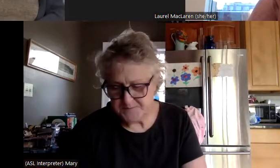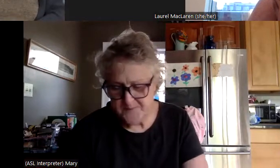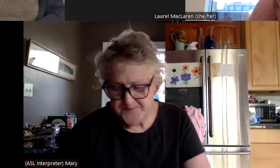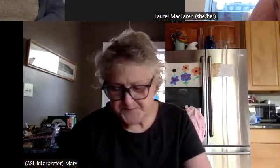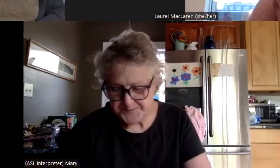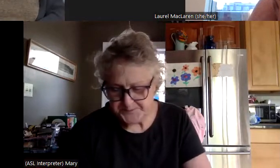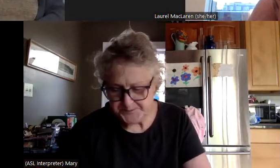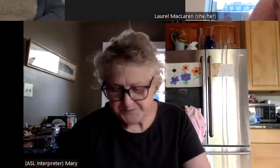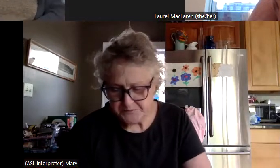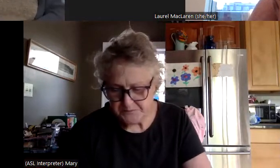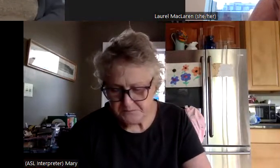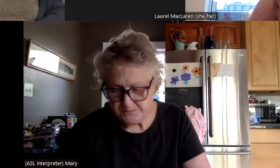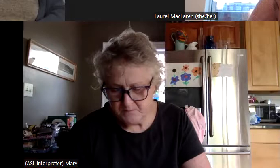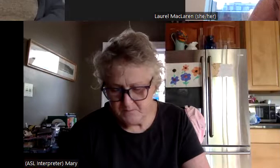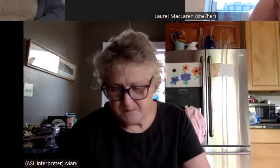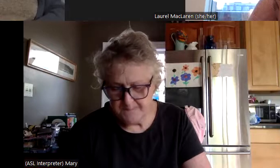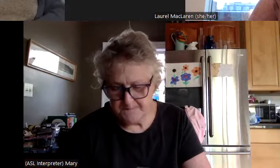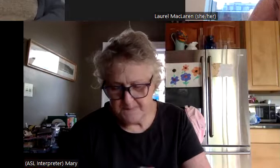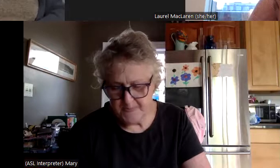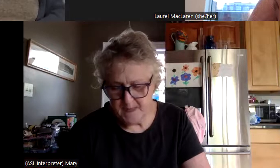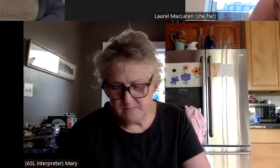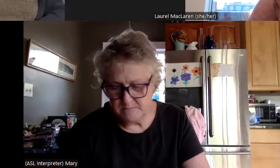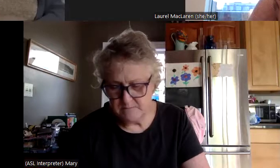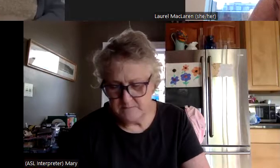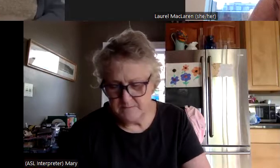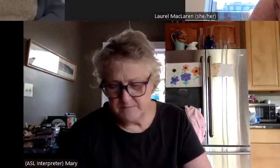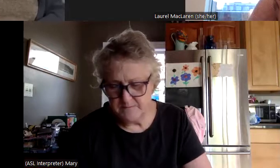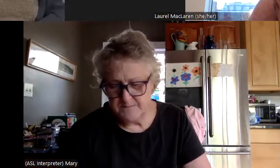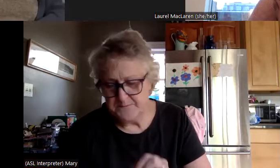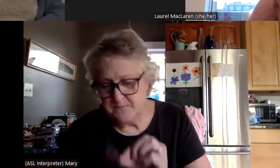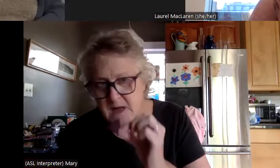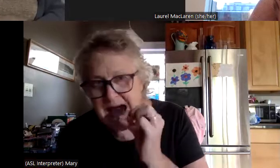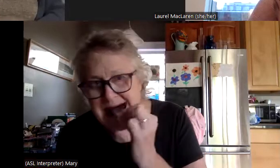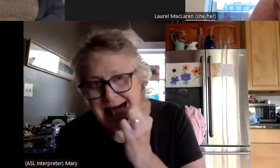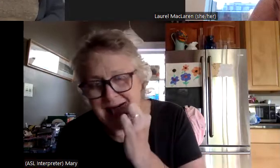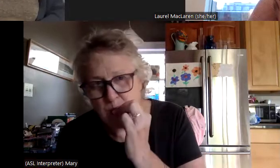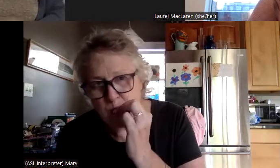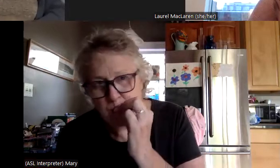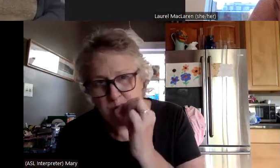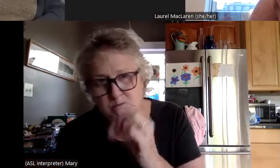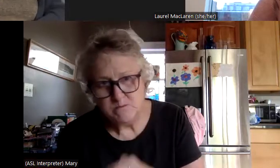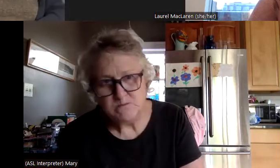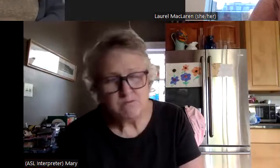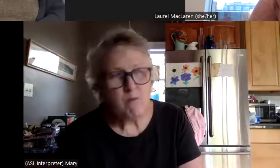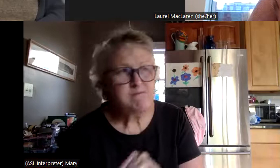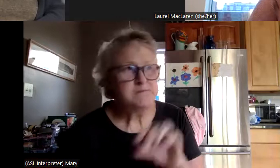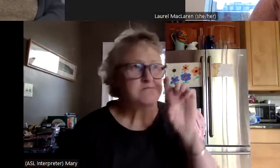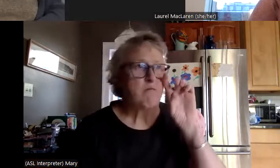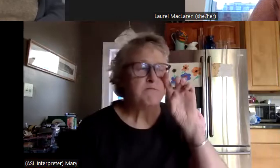Good. I know. I like the change of the season. I always feel like it brings something new,